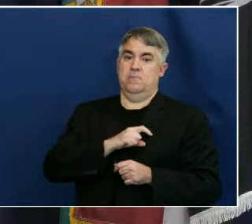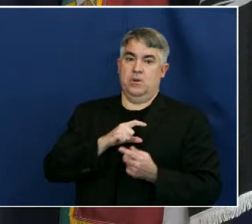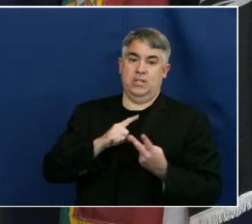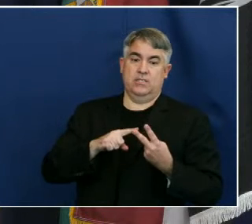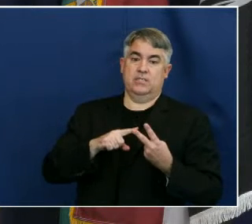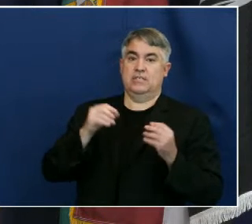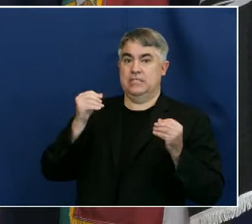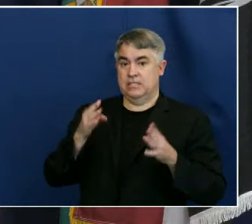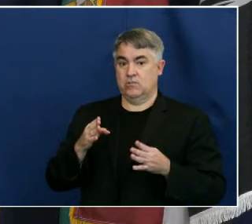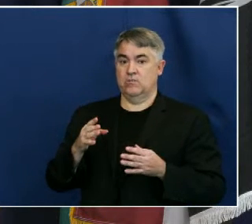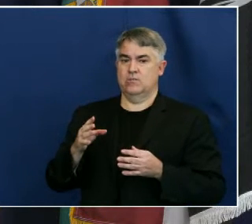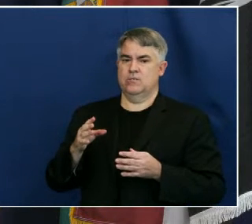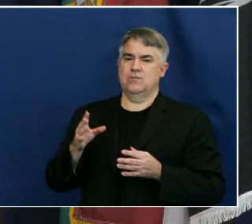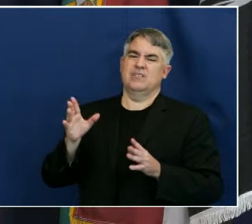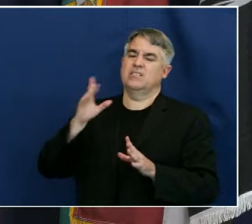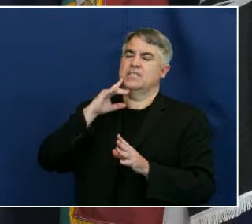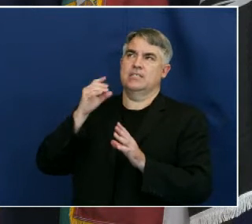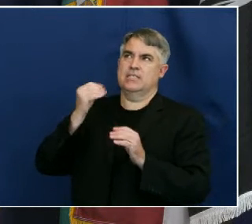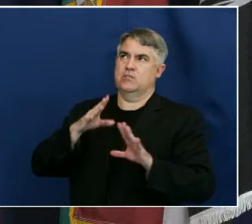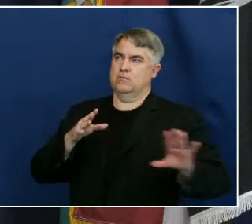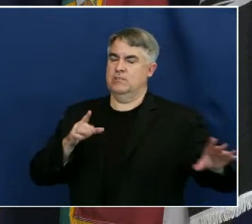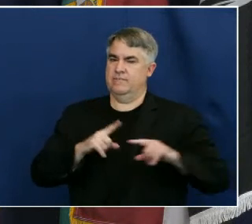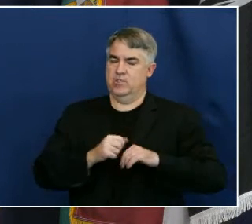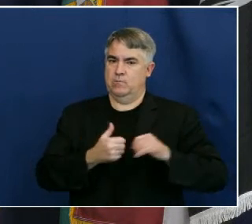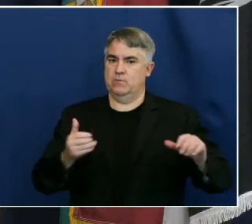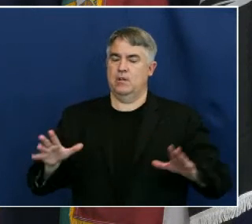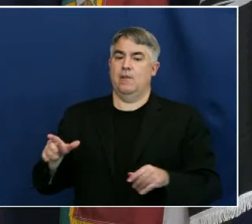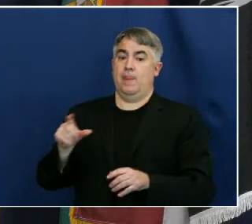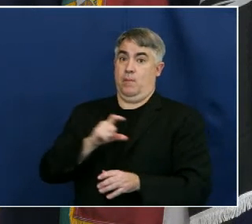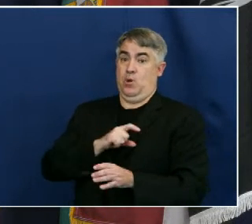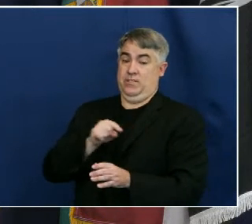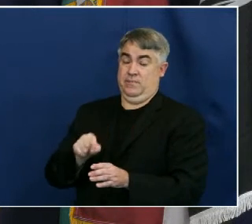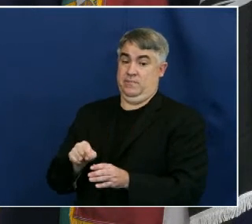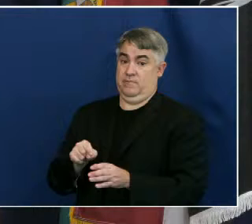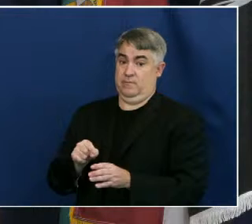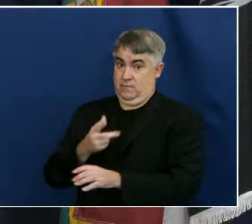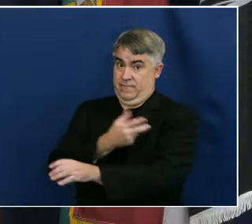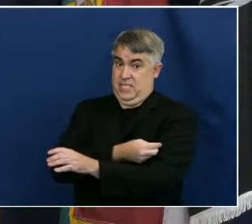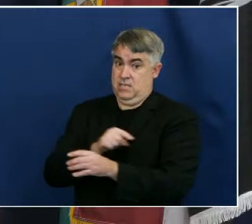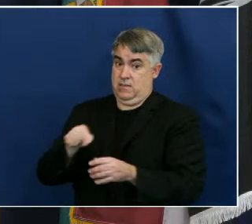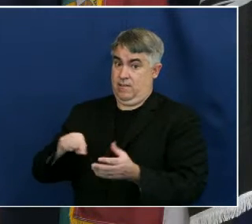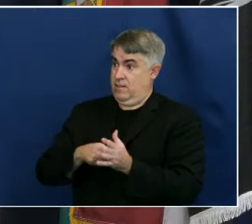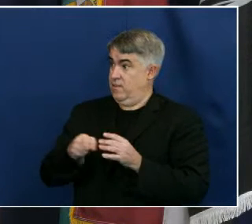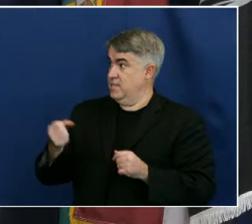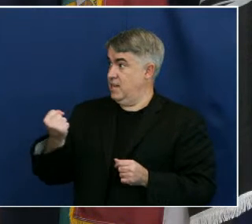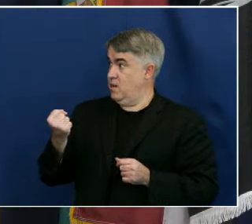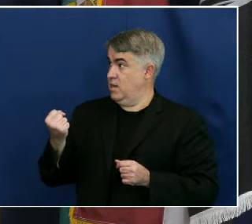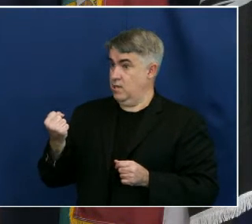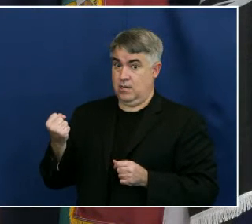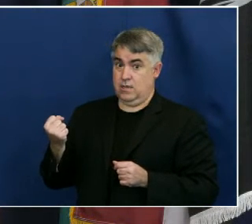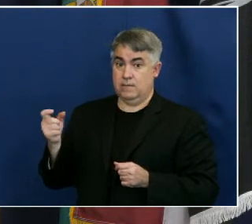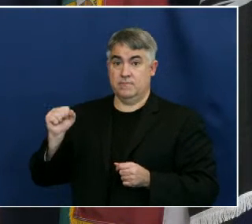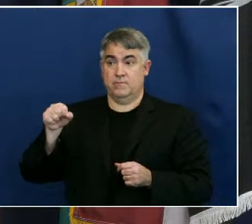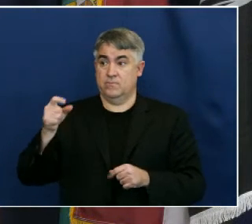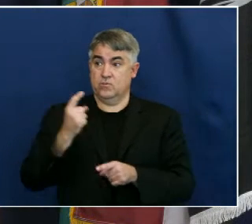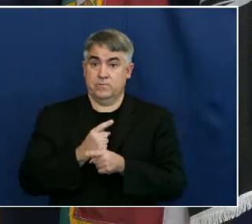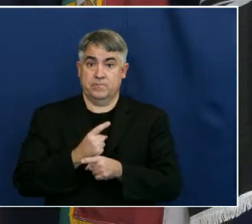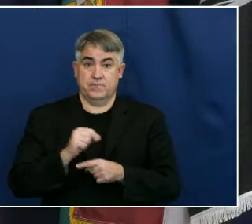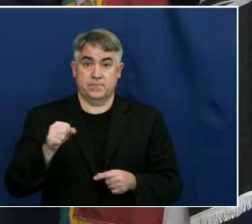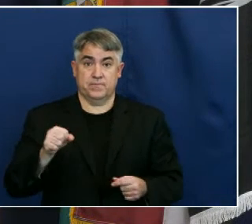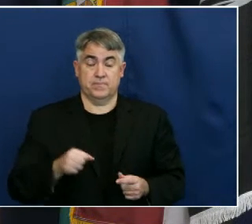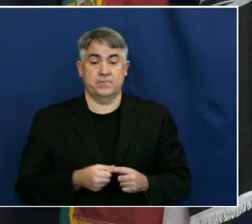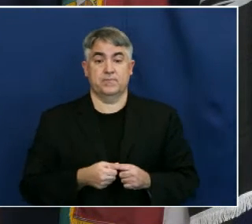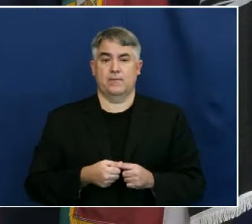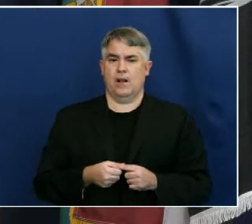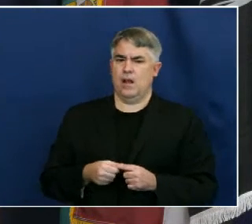I mean, obviously teachers, you said, will be reached out by the Office of Ed, but they can start this weekend? That's right, Saturday. Gotcha. And then I